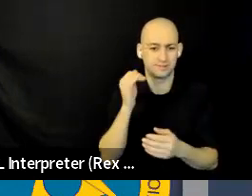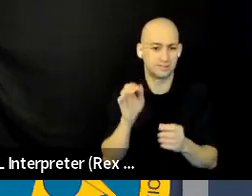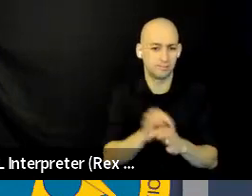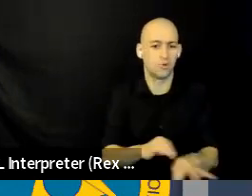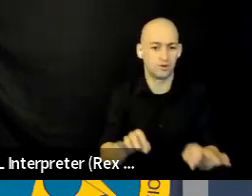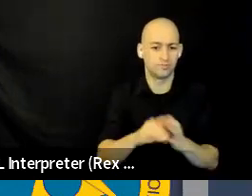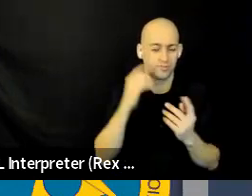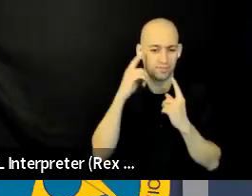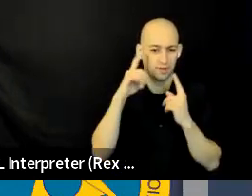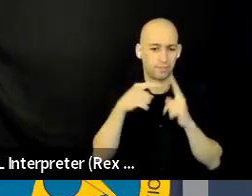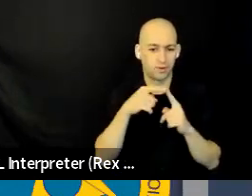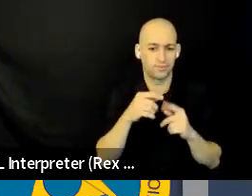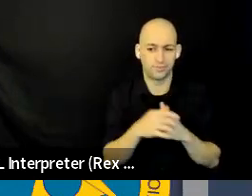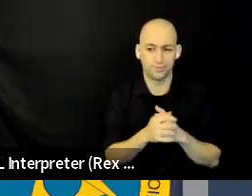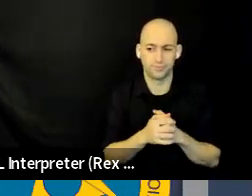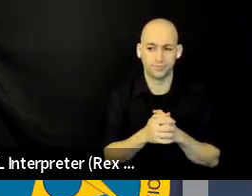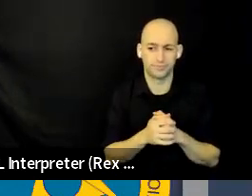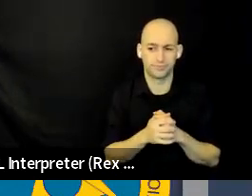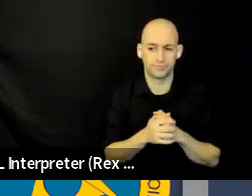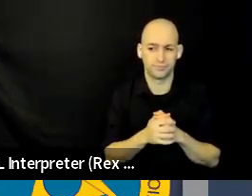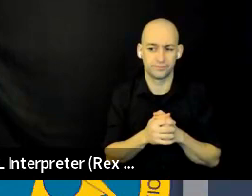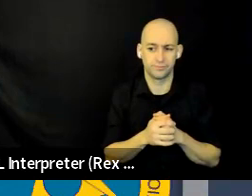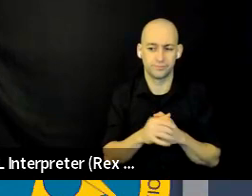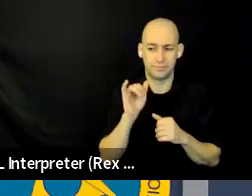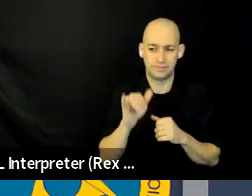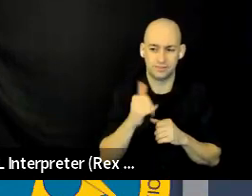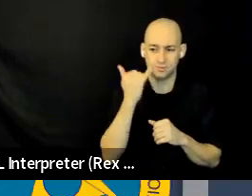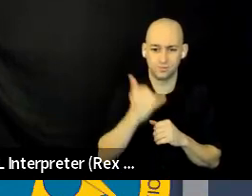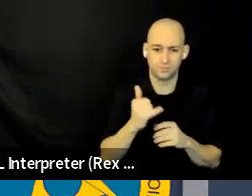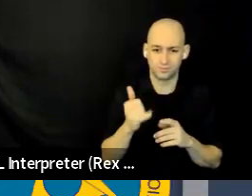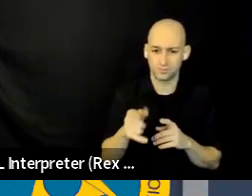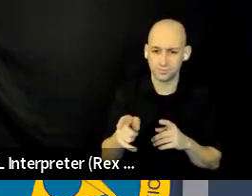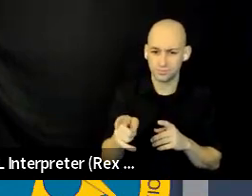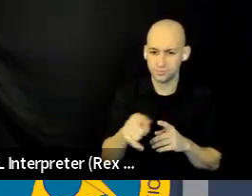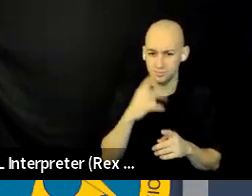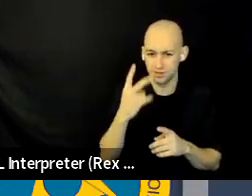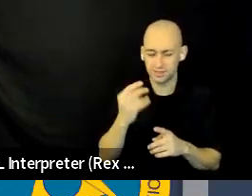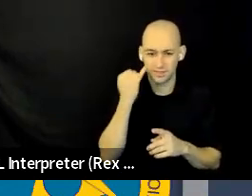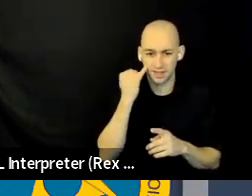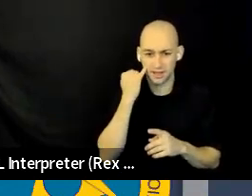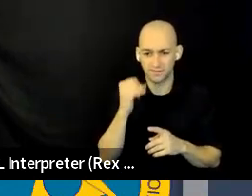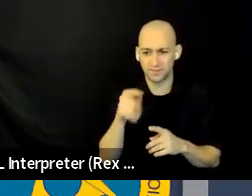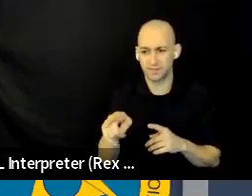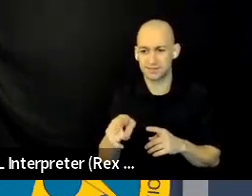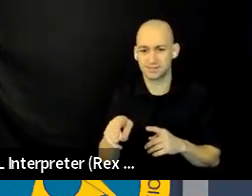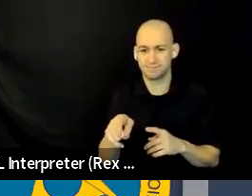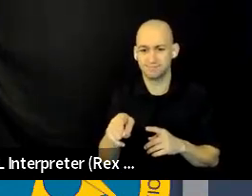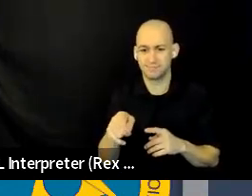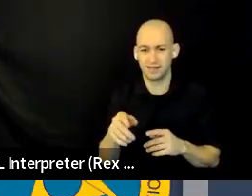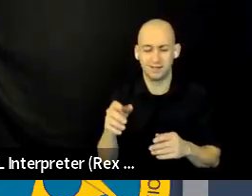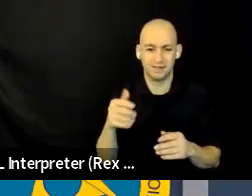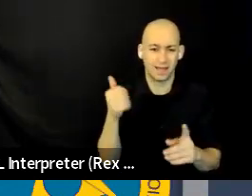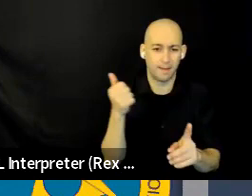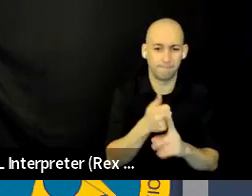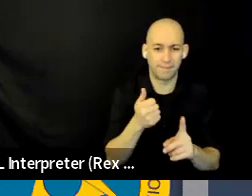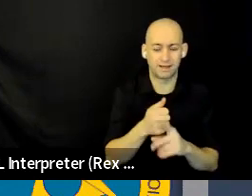guiding principle focuses on whether a project induces significant travel as the key attribute of concern, rather than whether it is simply